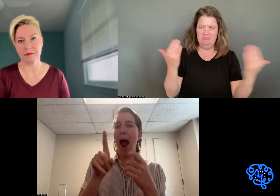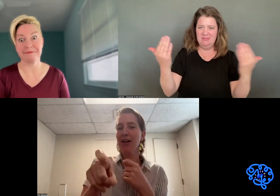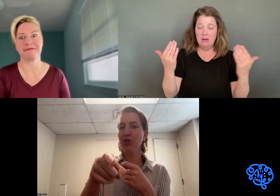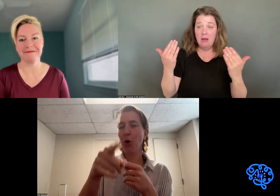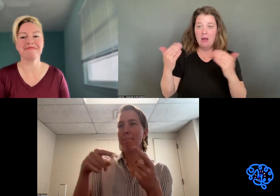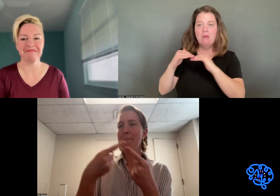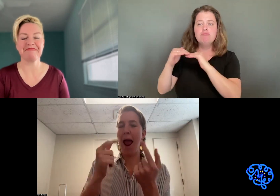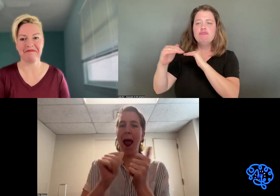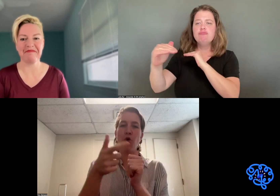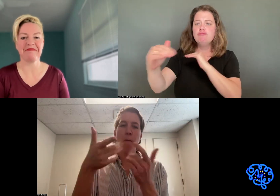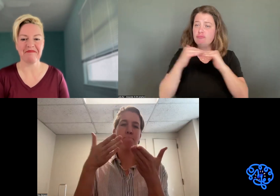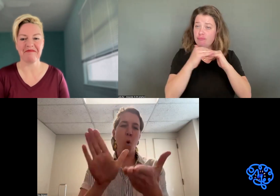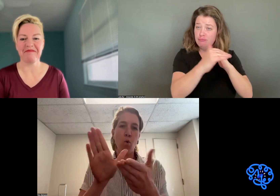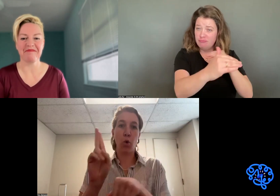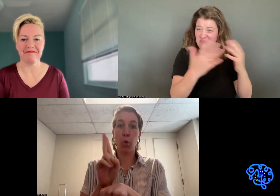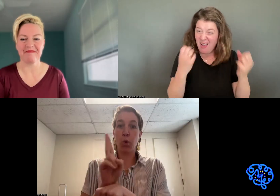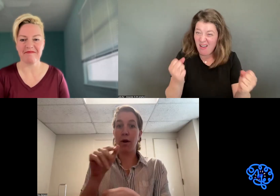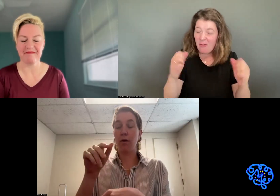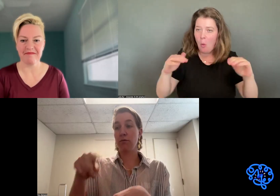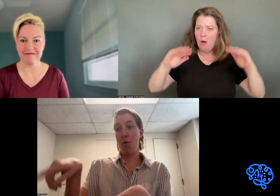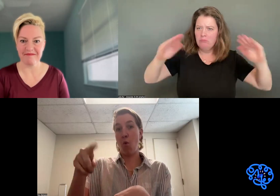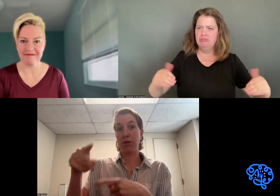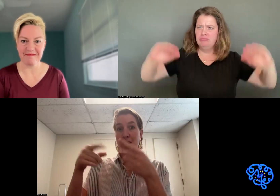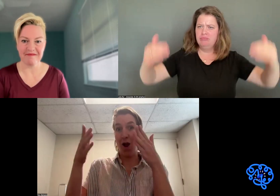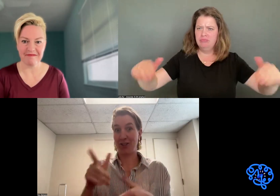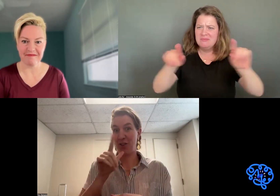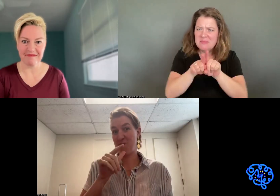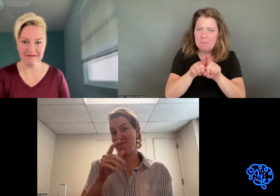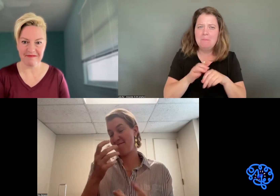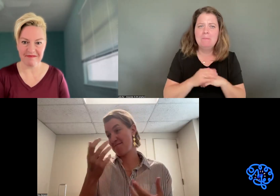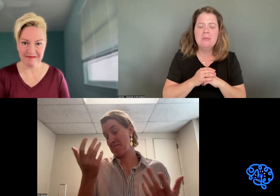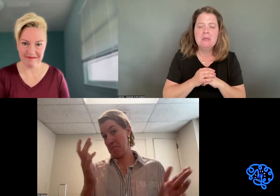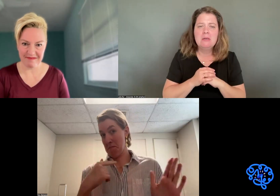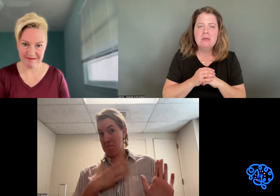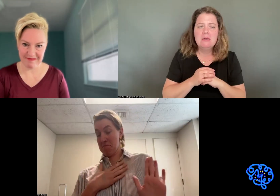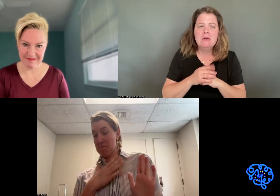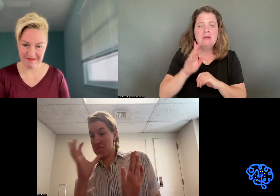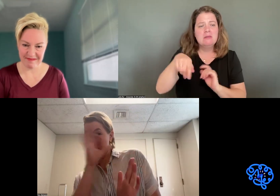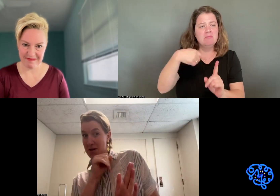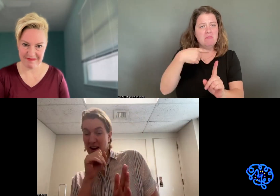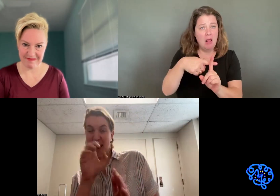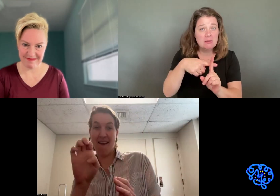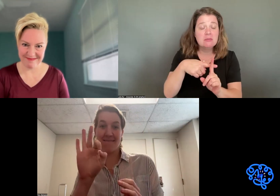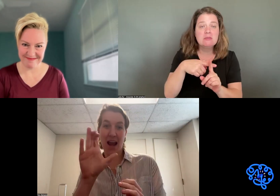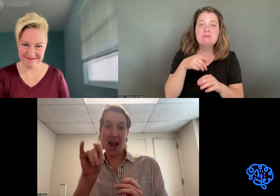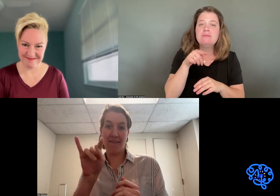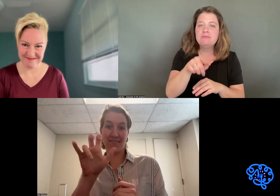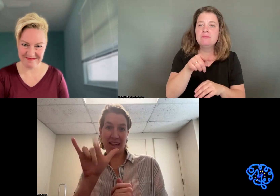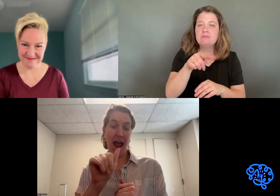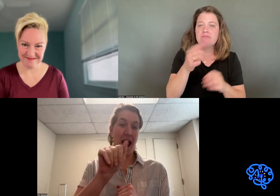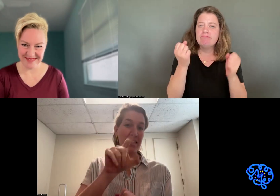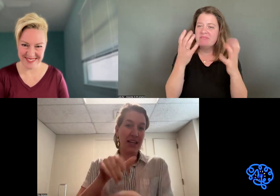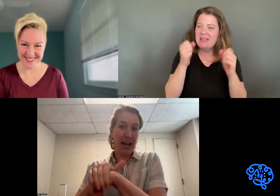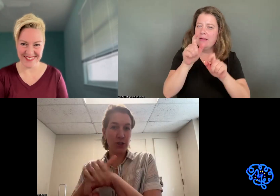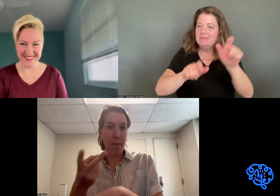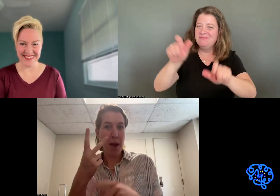point? So I wanted to ask about that and also ask you about how you approach using those signers who are, at my